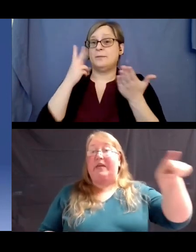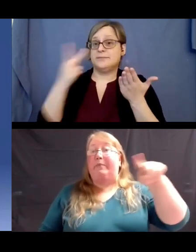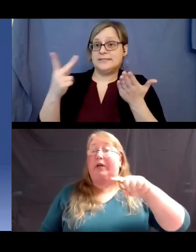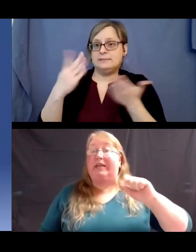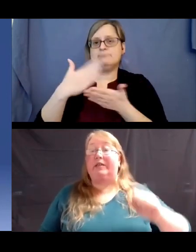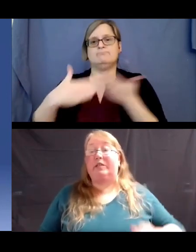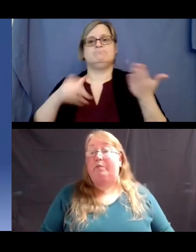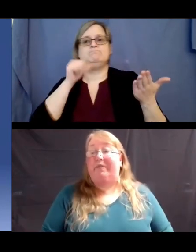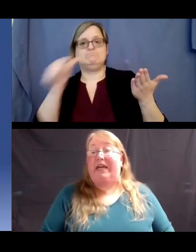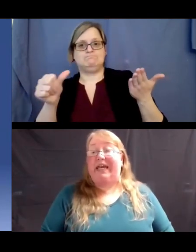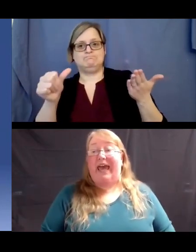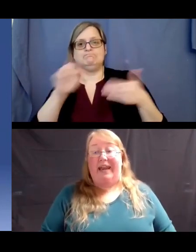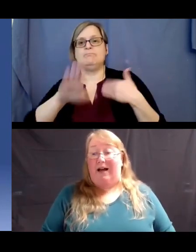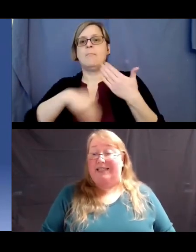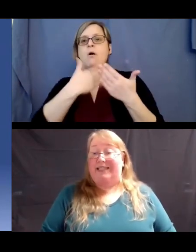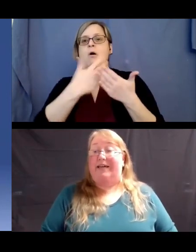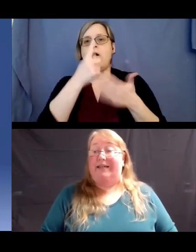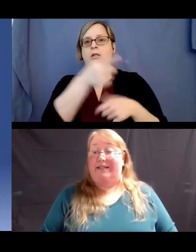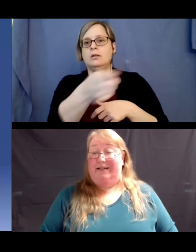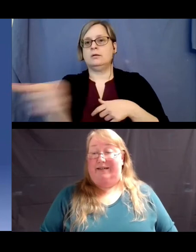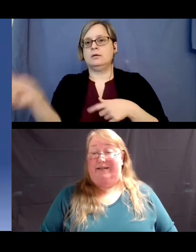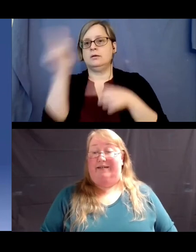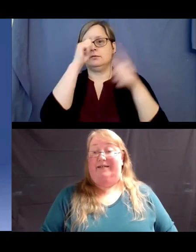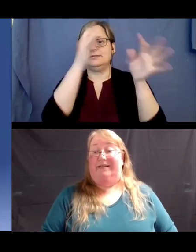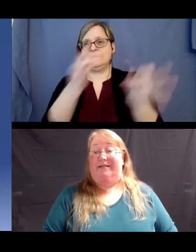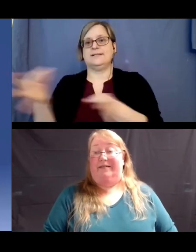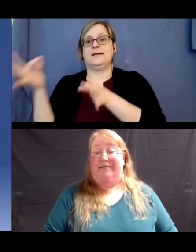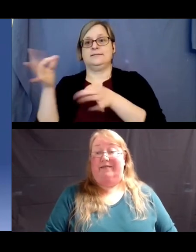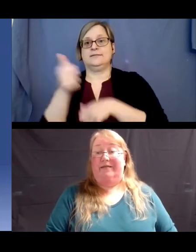of the people in the Zoom meeting cannot see it.